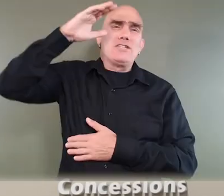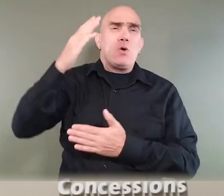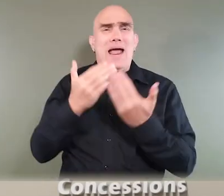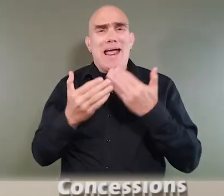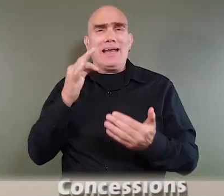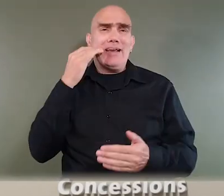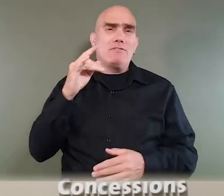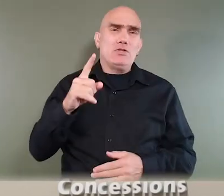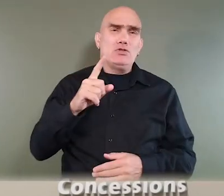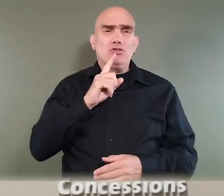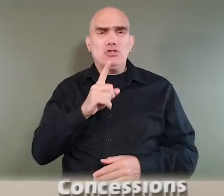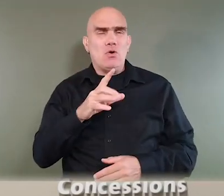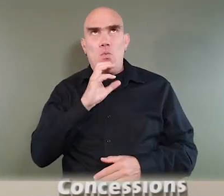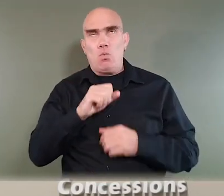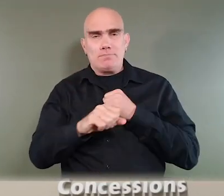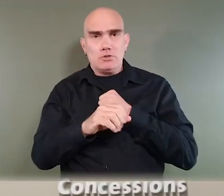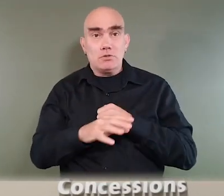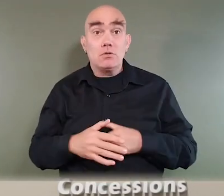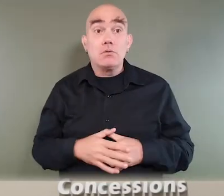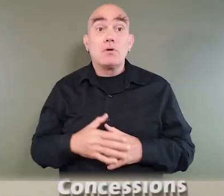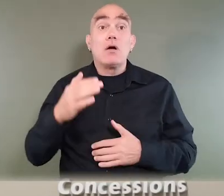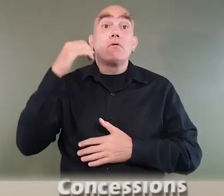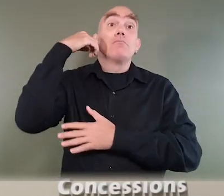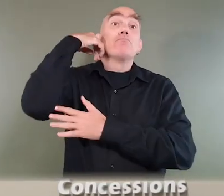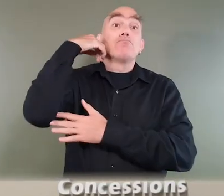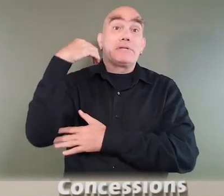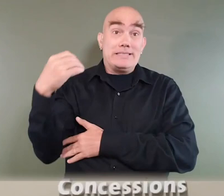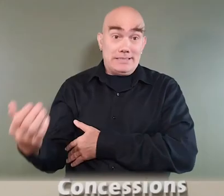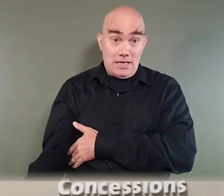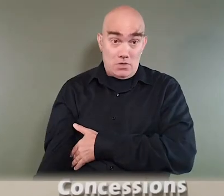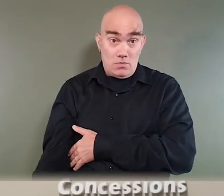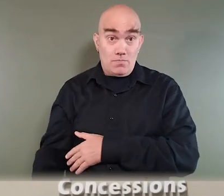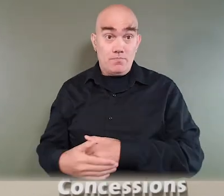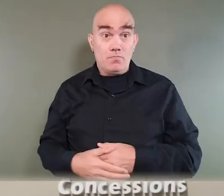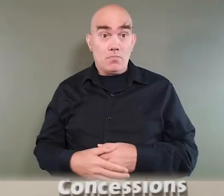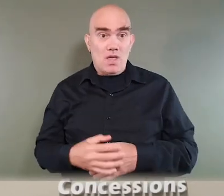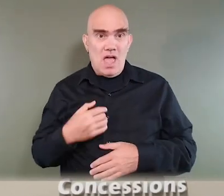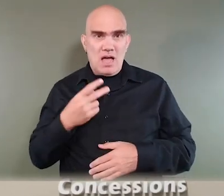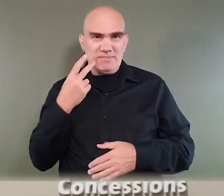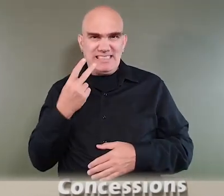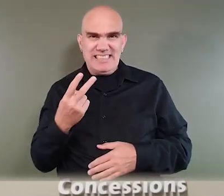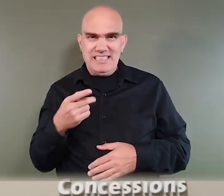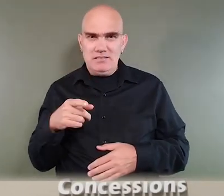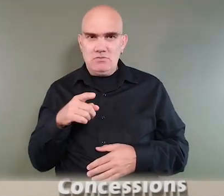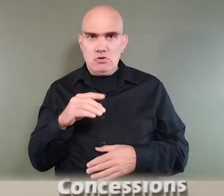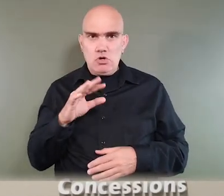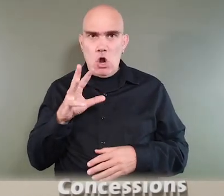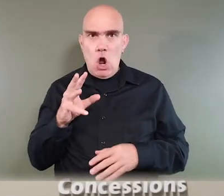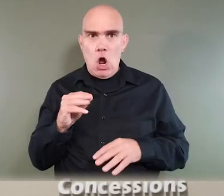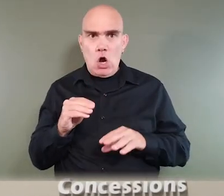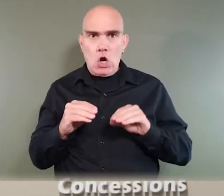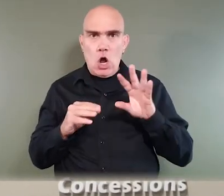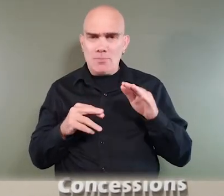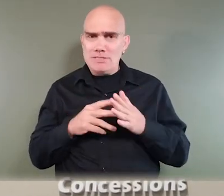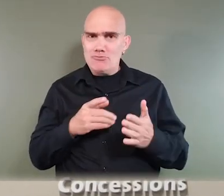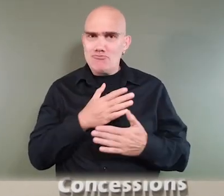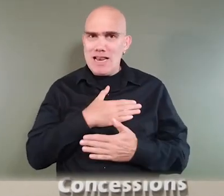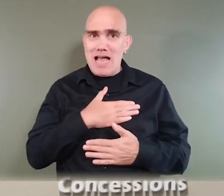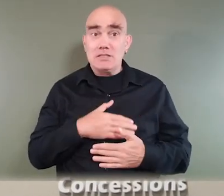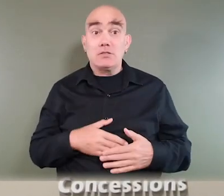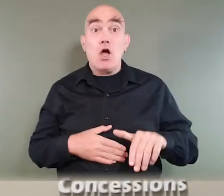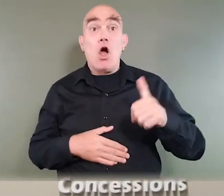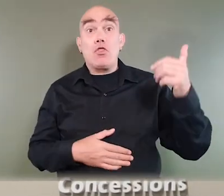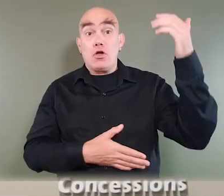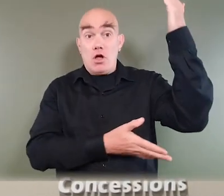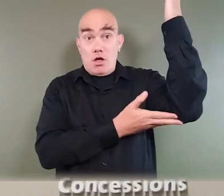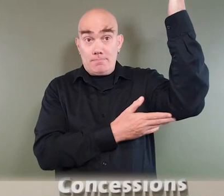Then bring it down. I'm seeing yawning. That means you're relaxing. Take the other arm up. And remember the rule.